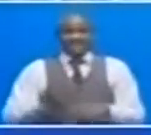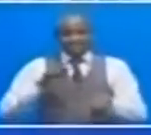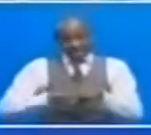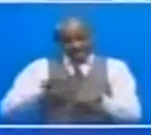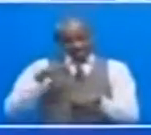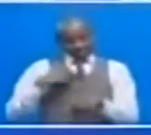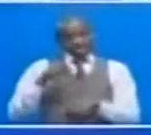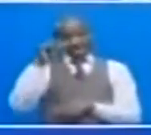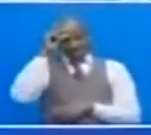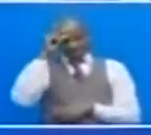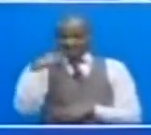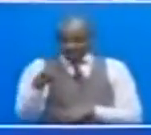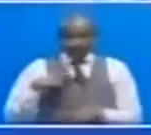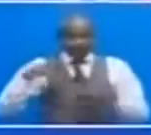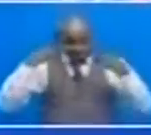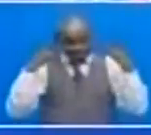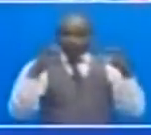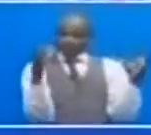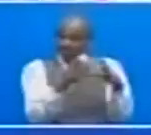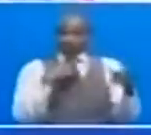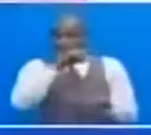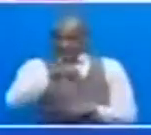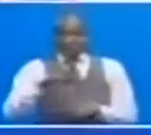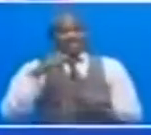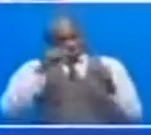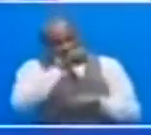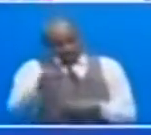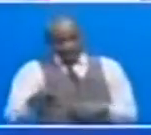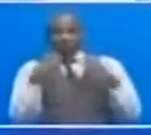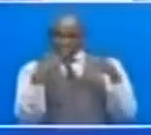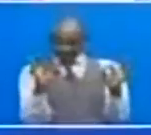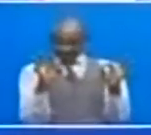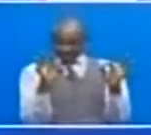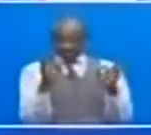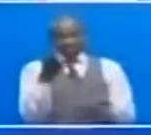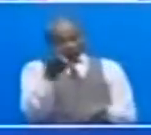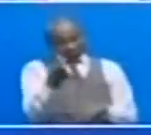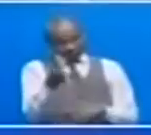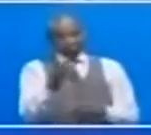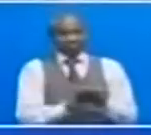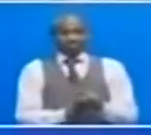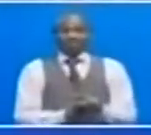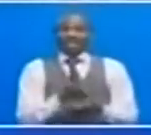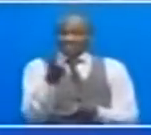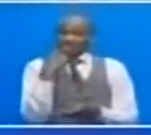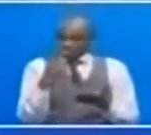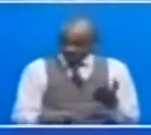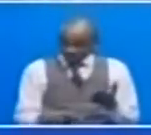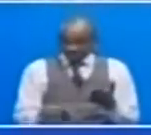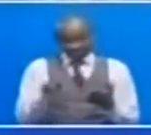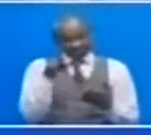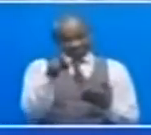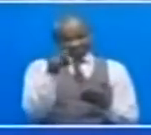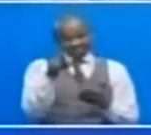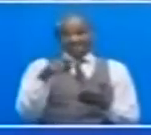closed by the government for terror suspect to surrender before the police 2 months ago, it was as good as the war had been declared. The state upped its gears